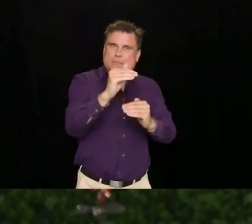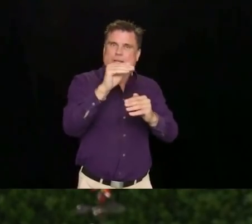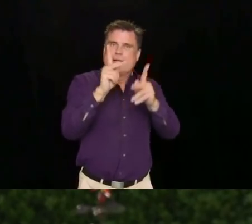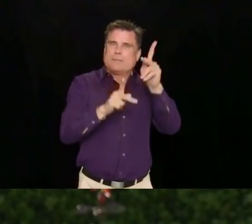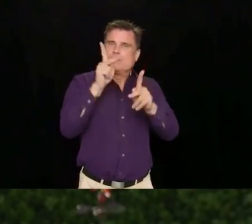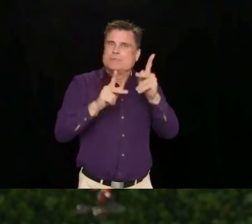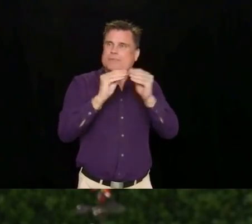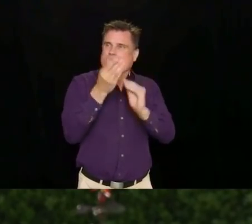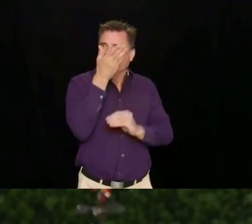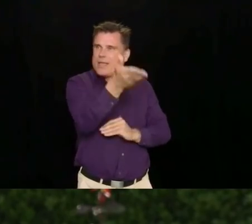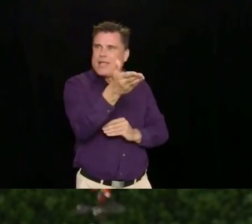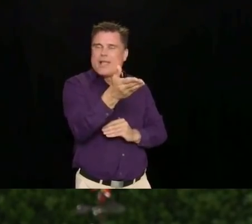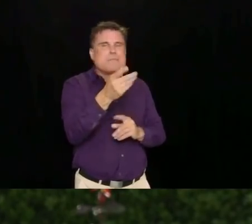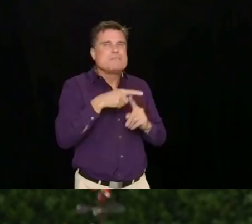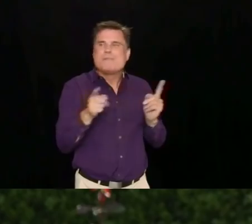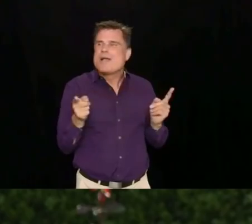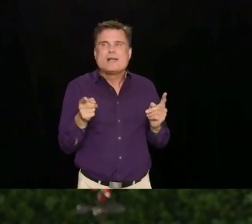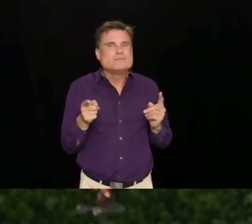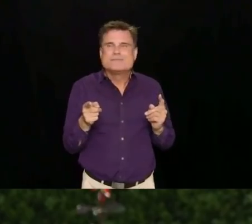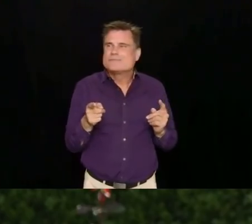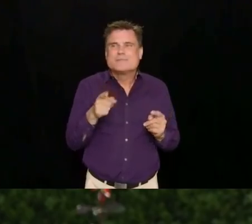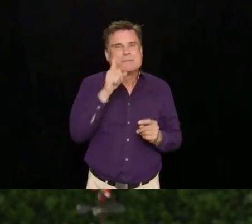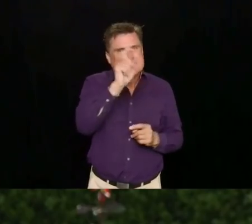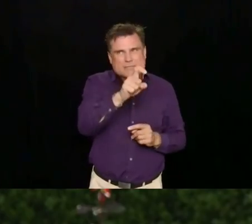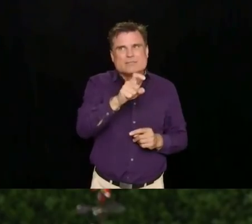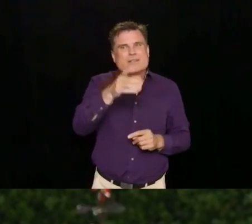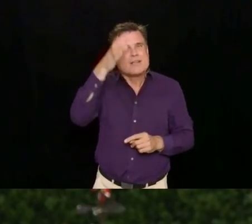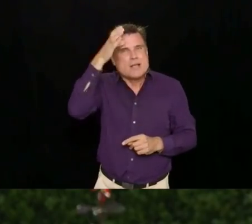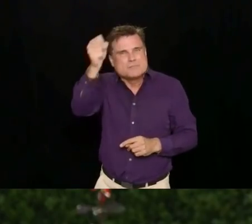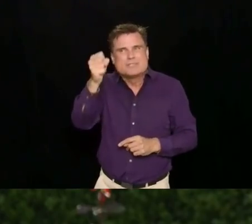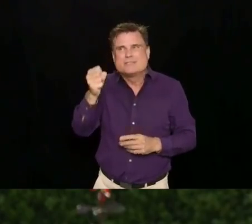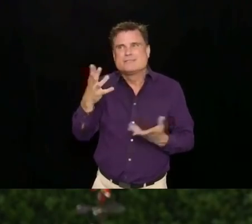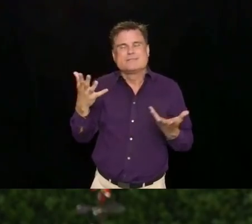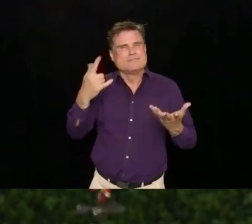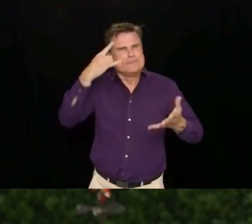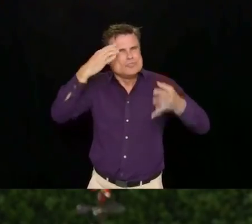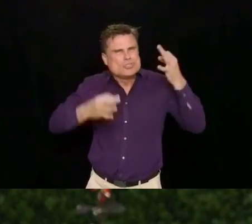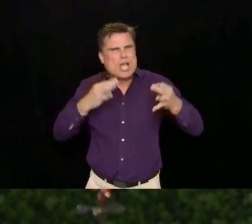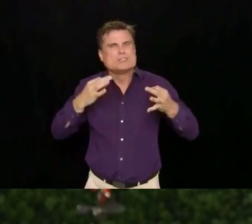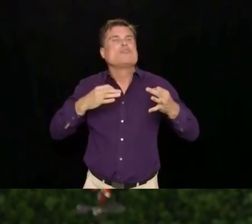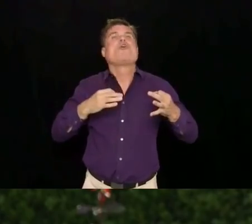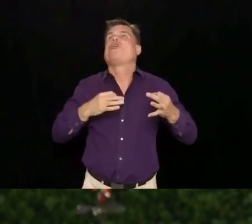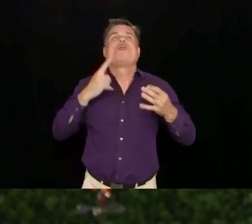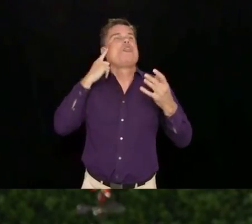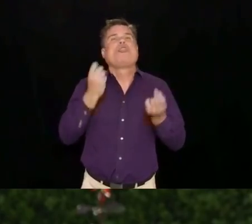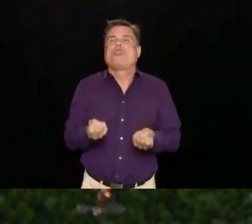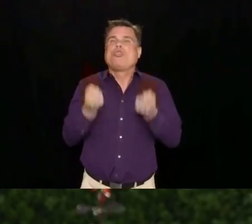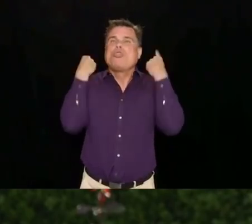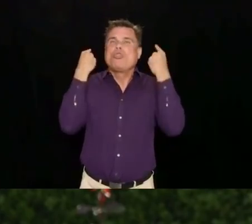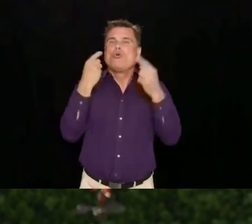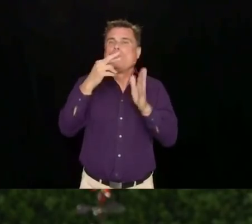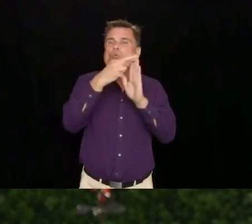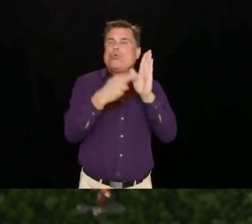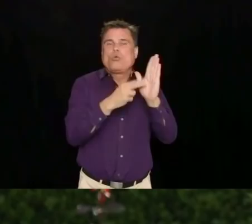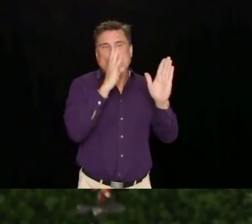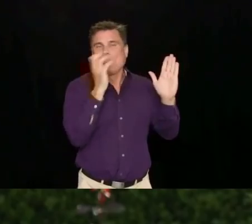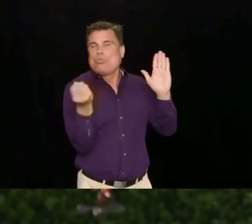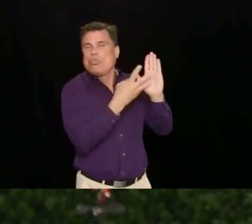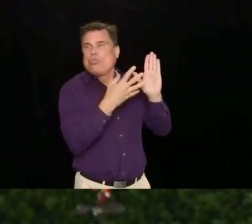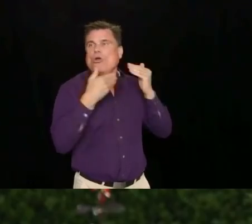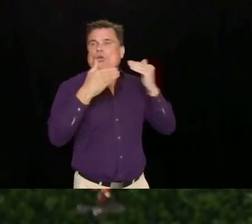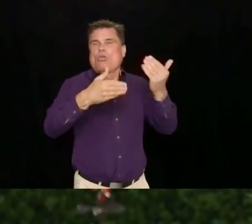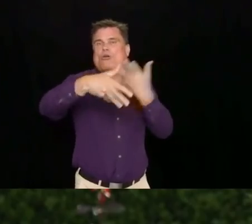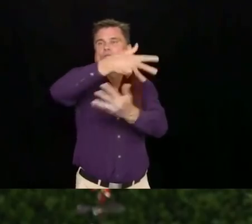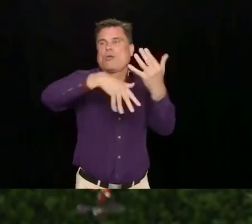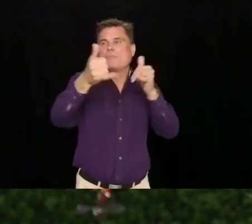I think, have to show good judgment with respect to events. When I walk around my constituency in Vancouver Kingsway, frequently I'm finding